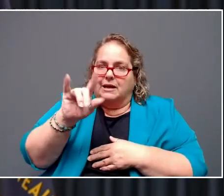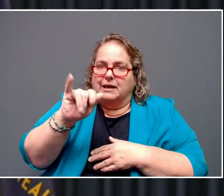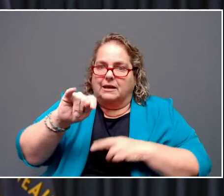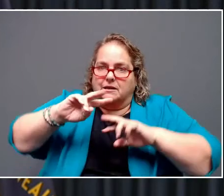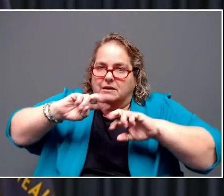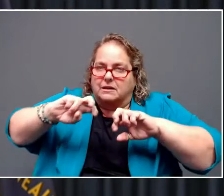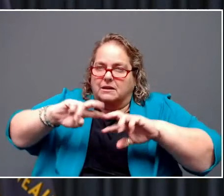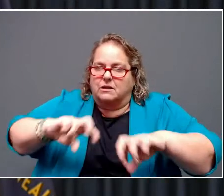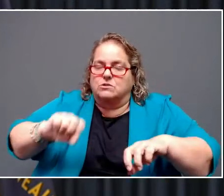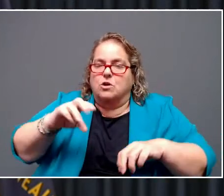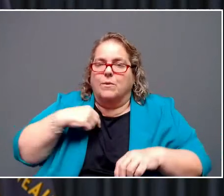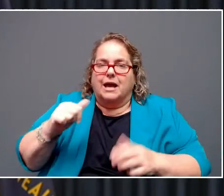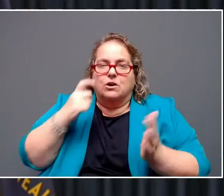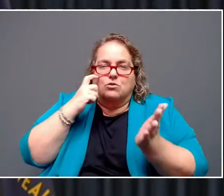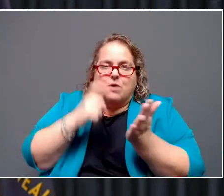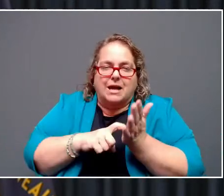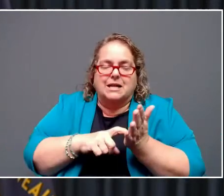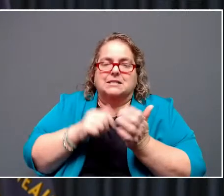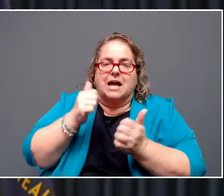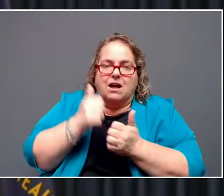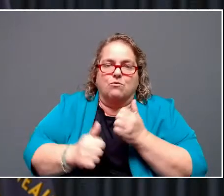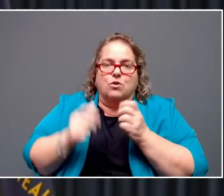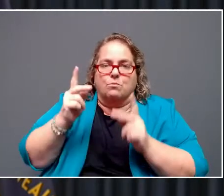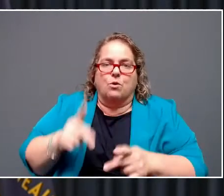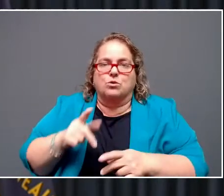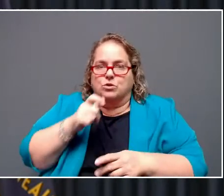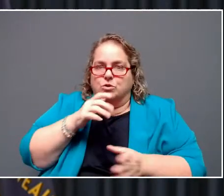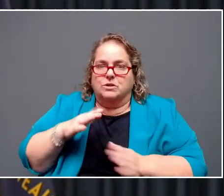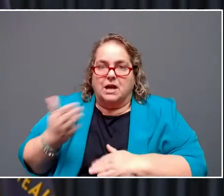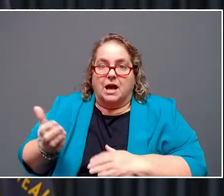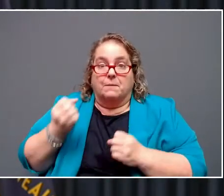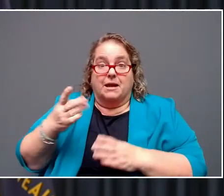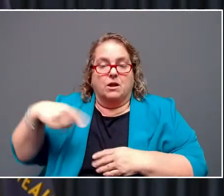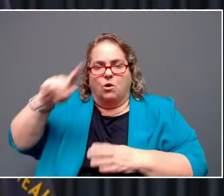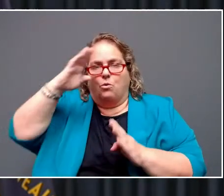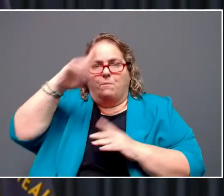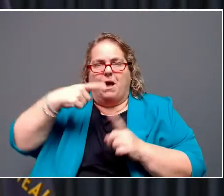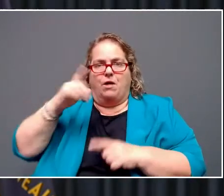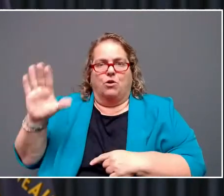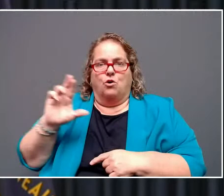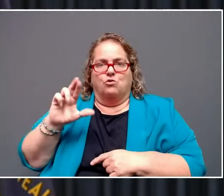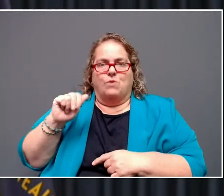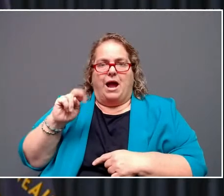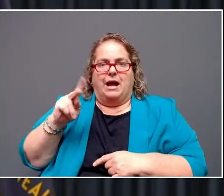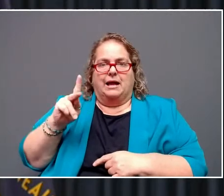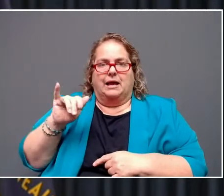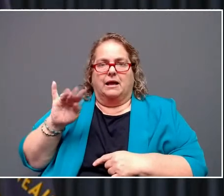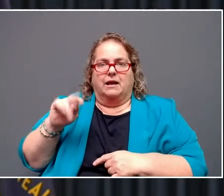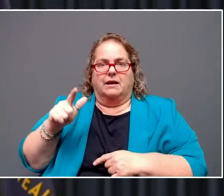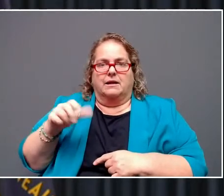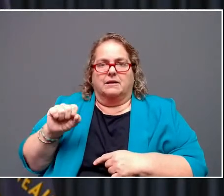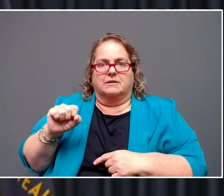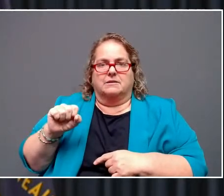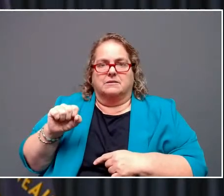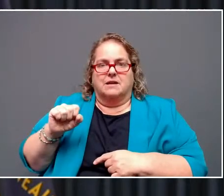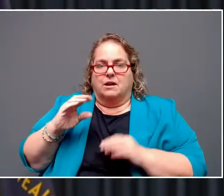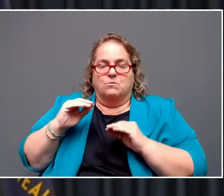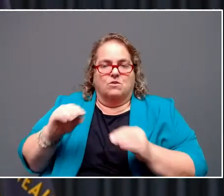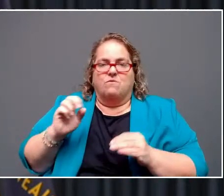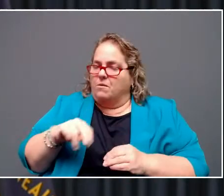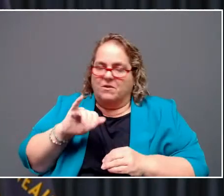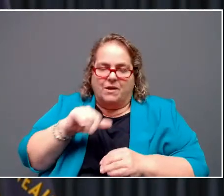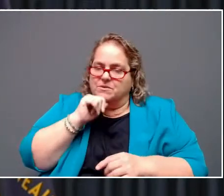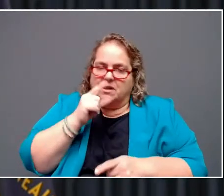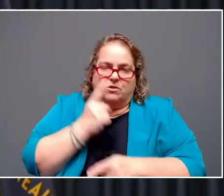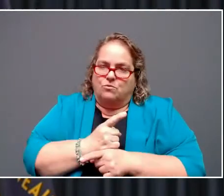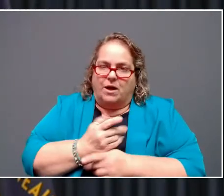we truly lost. A lot of them were worried more about rankings or about just trying to move on from it, and that's not the right thing.